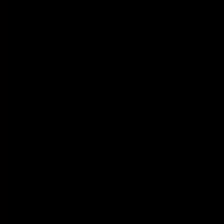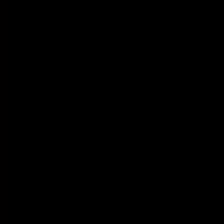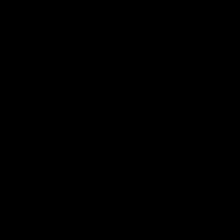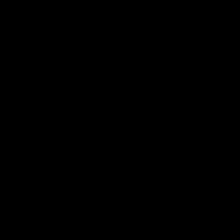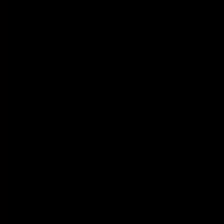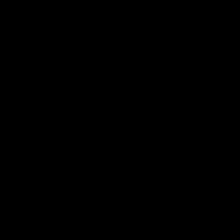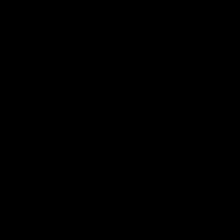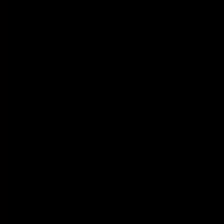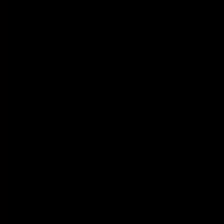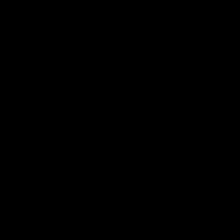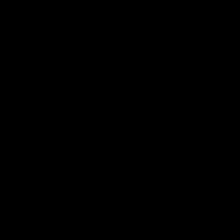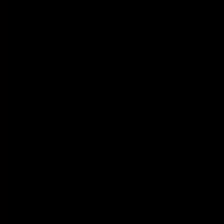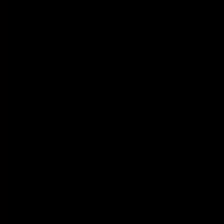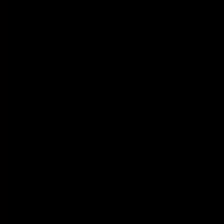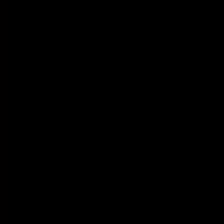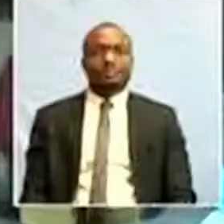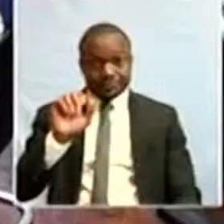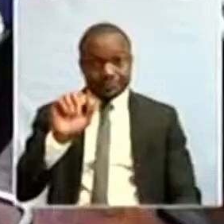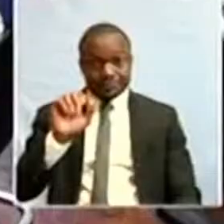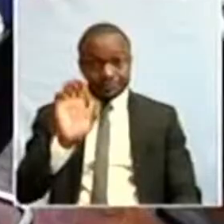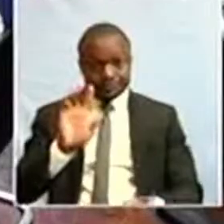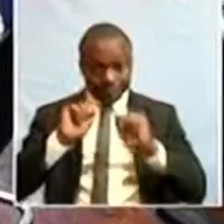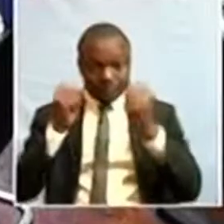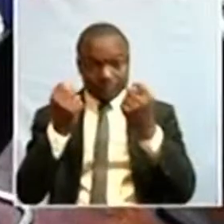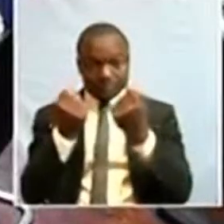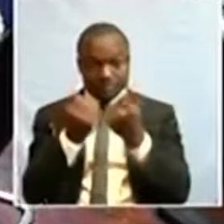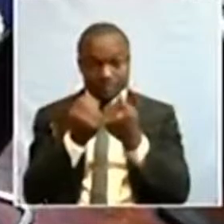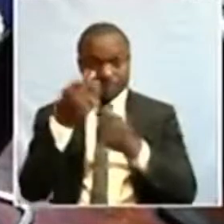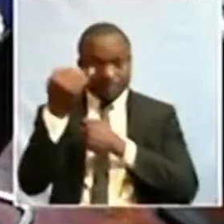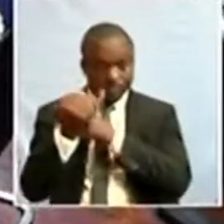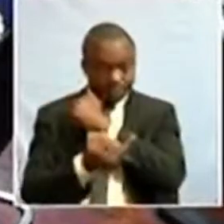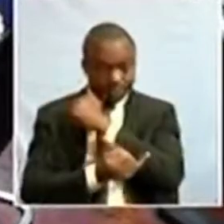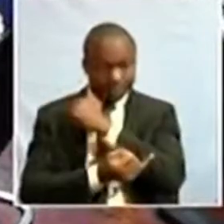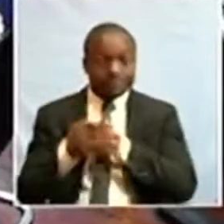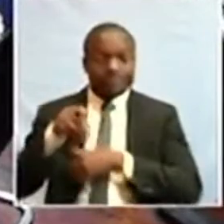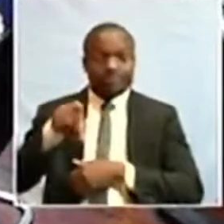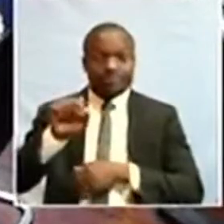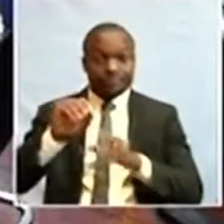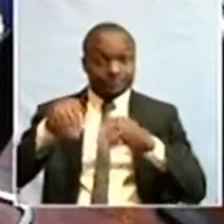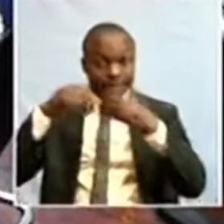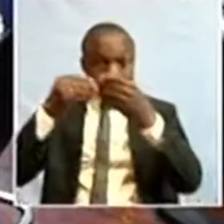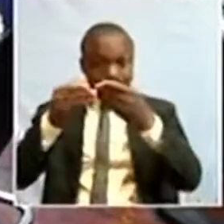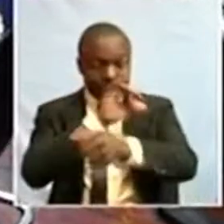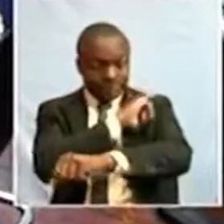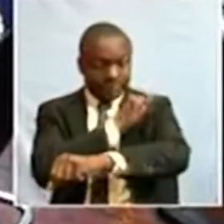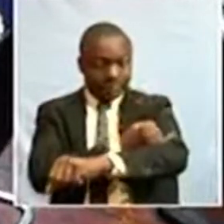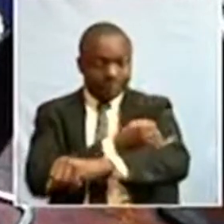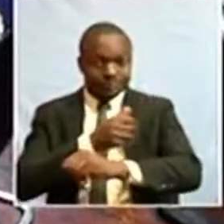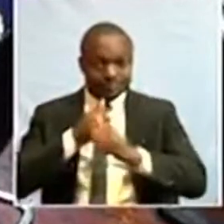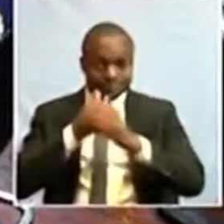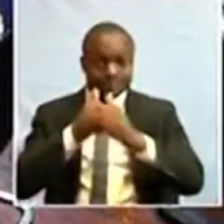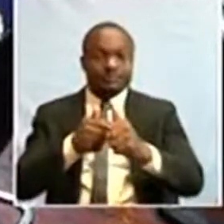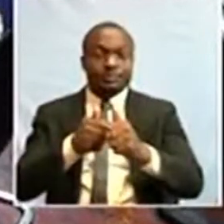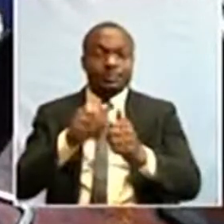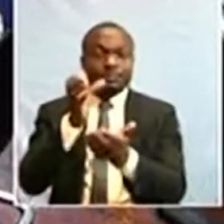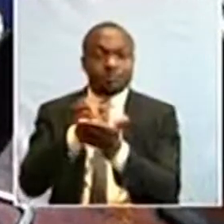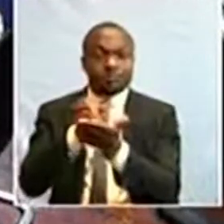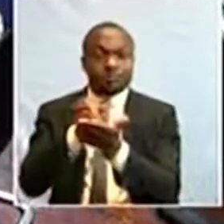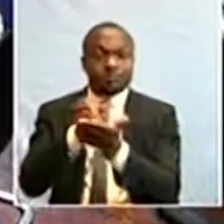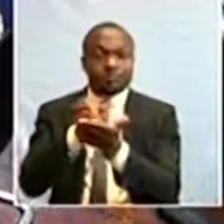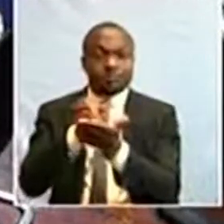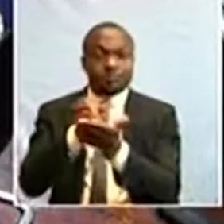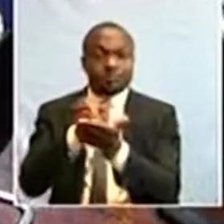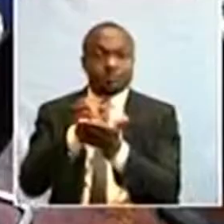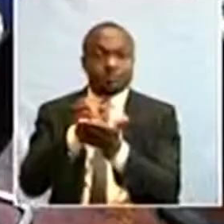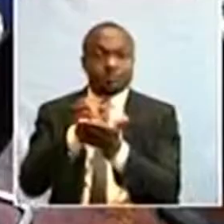Much your team for the introductions. PS, you are conferred with immunity in accordance with Cap 12 of